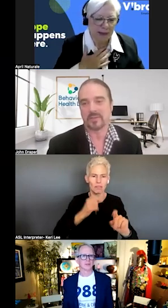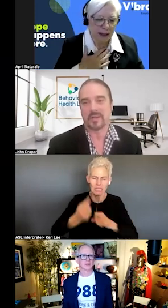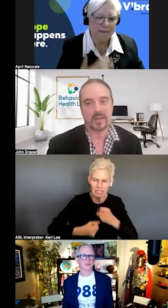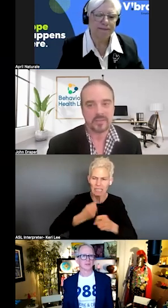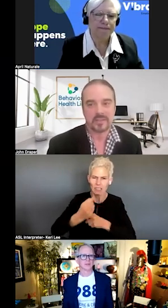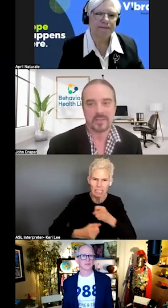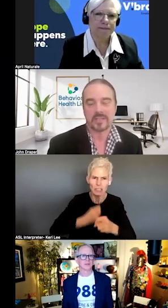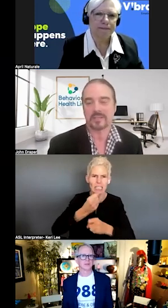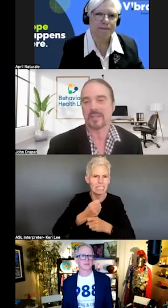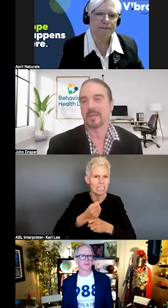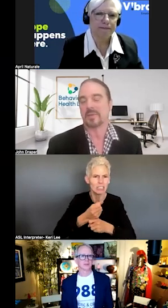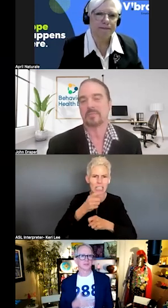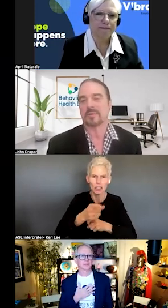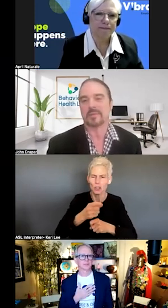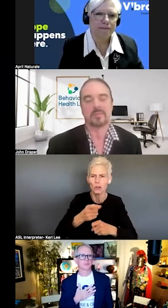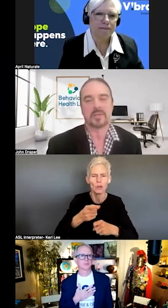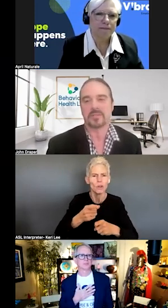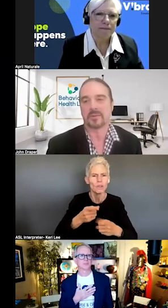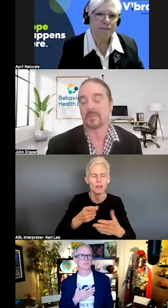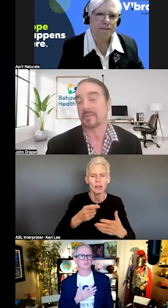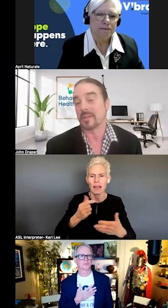you have given us and people in